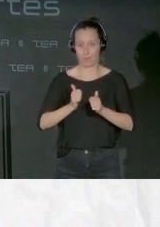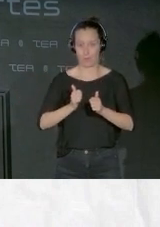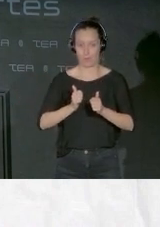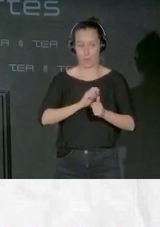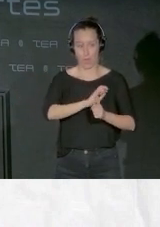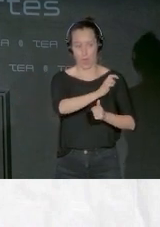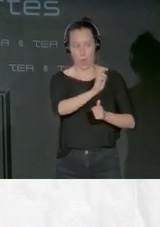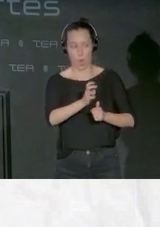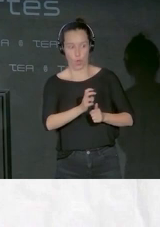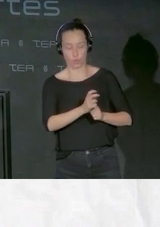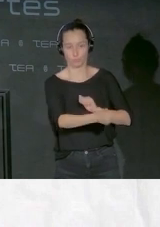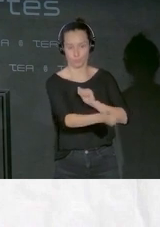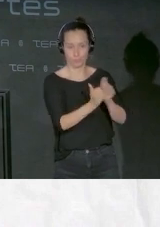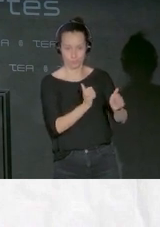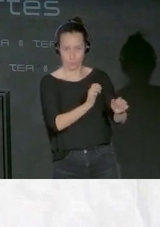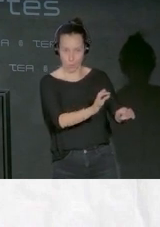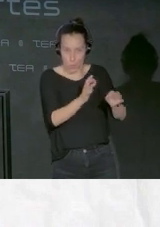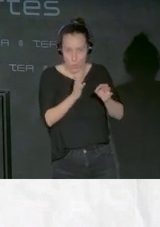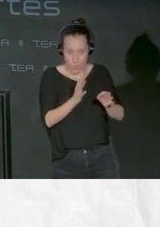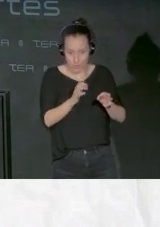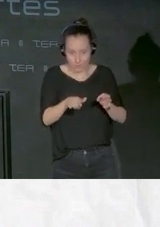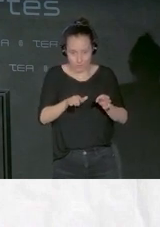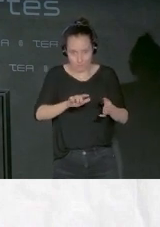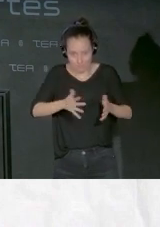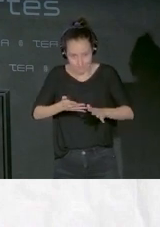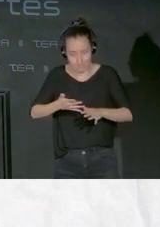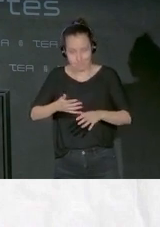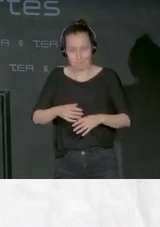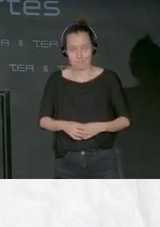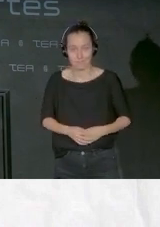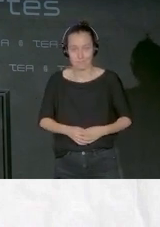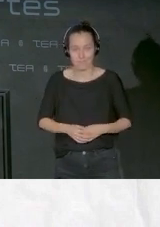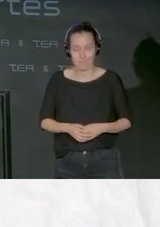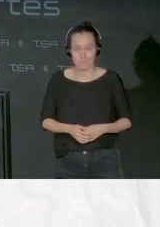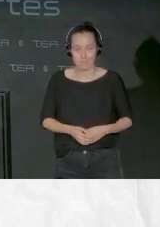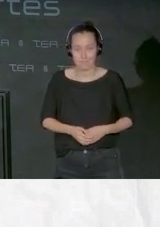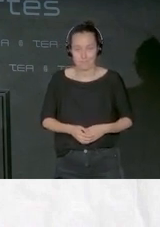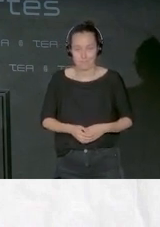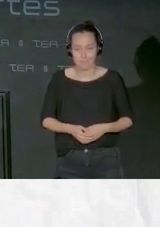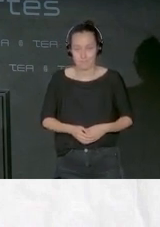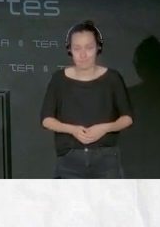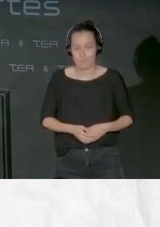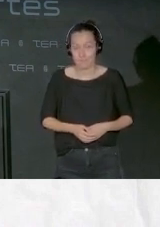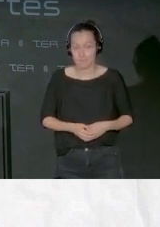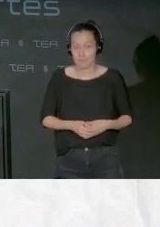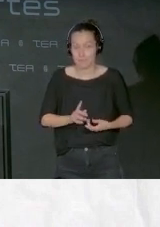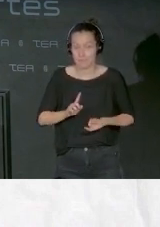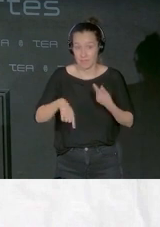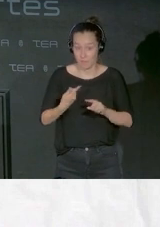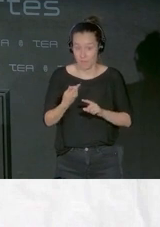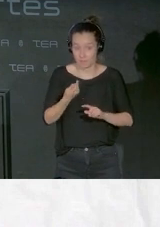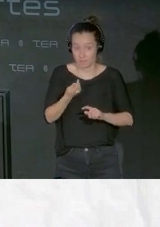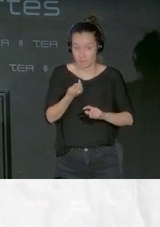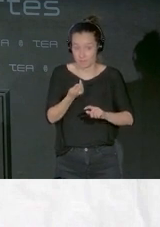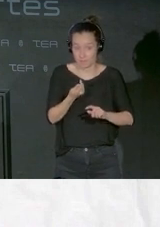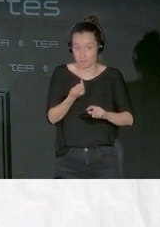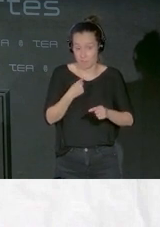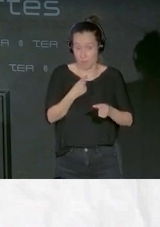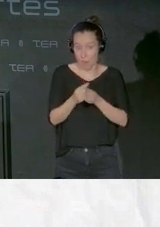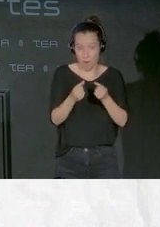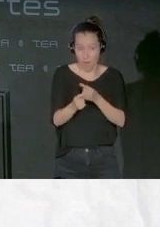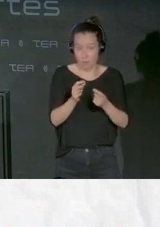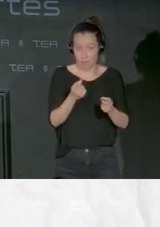various eShops or app stores. So, and here the litigation processes are more